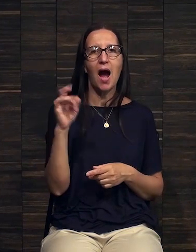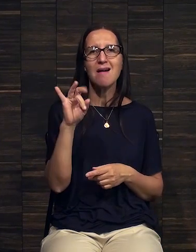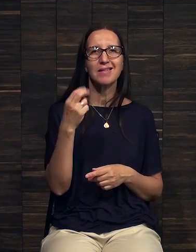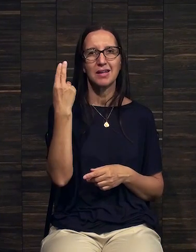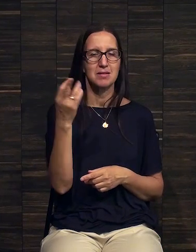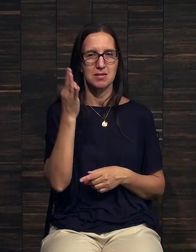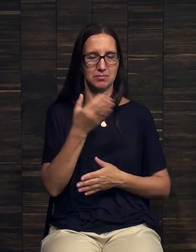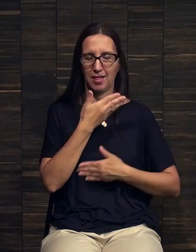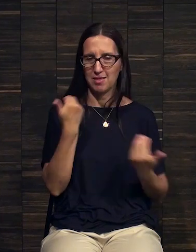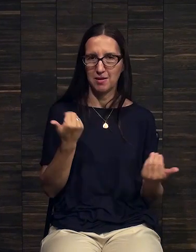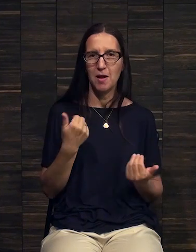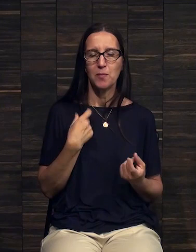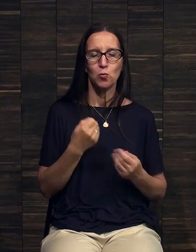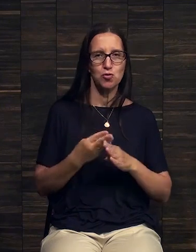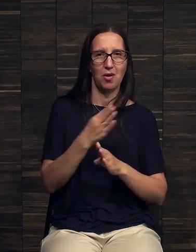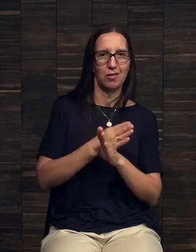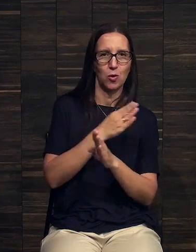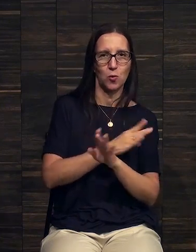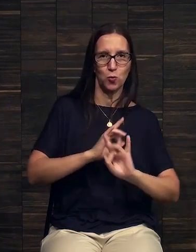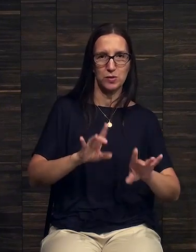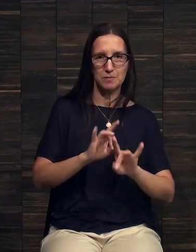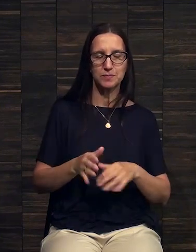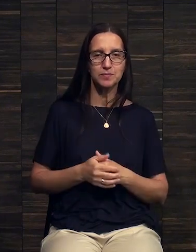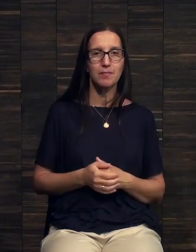all the attempts to convert it in Aryan guy,